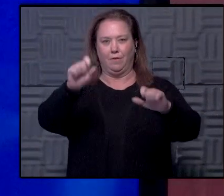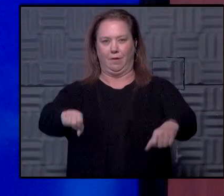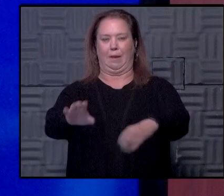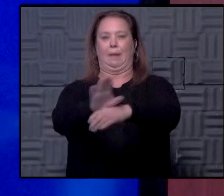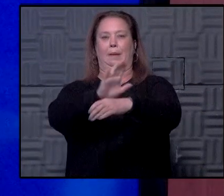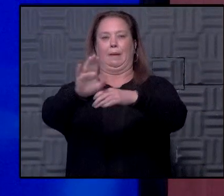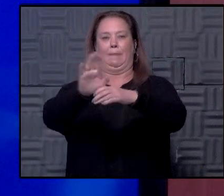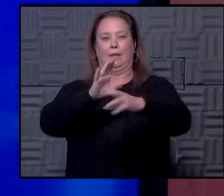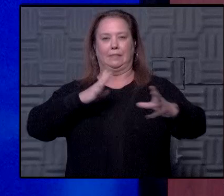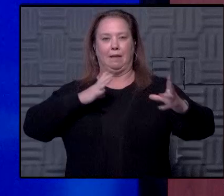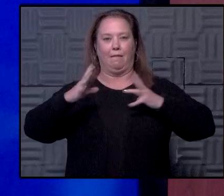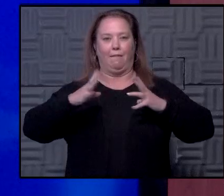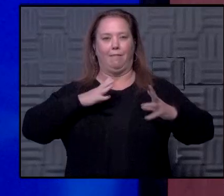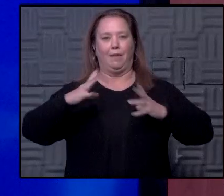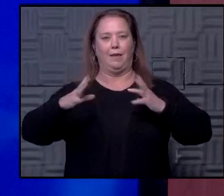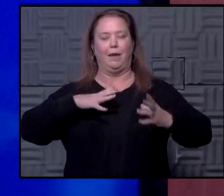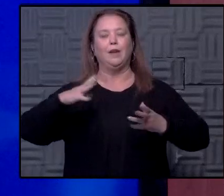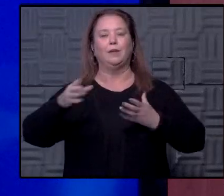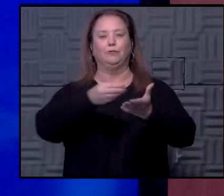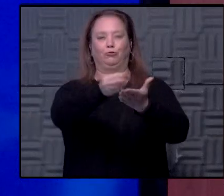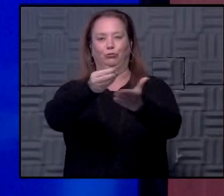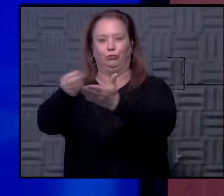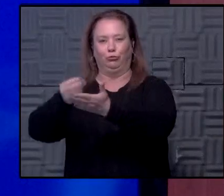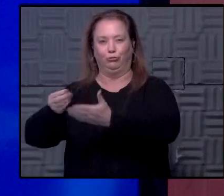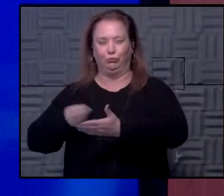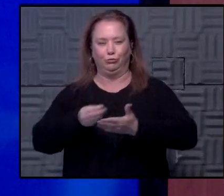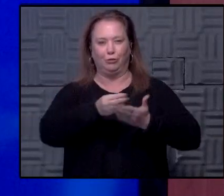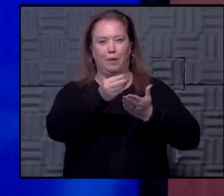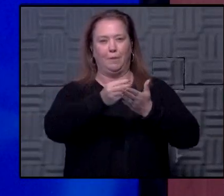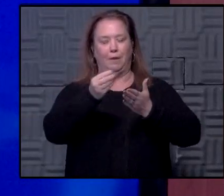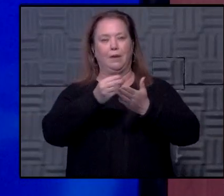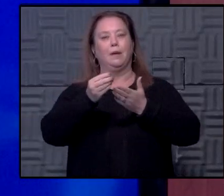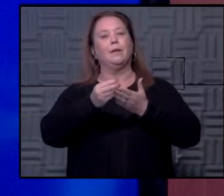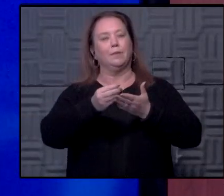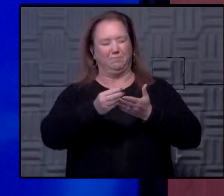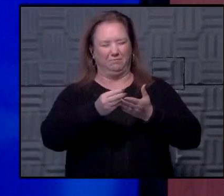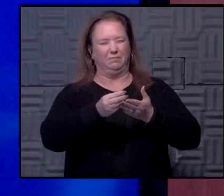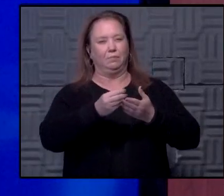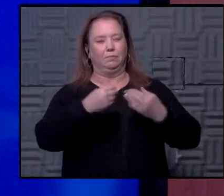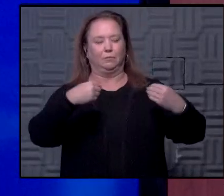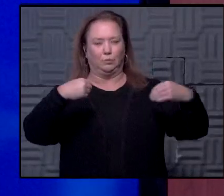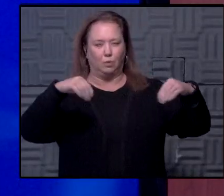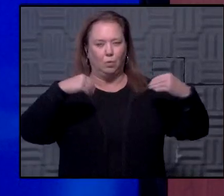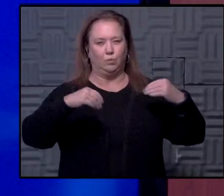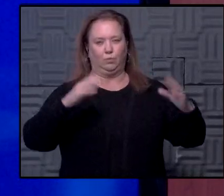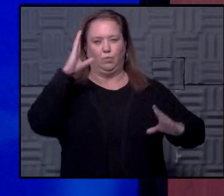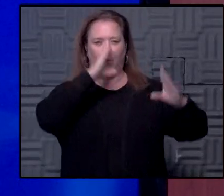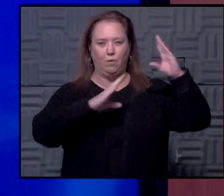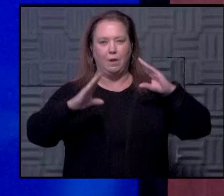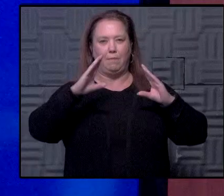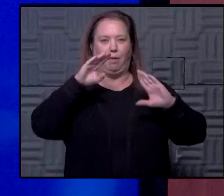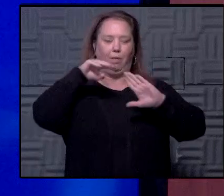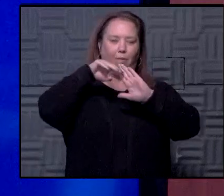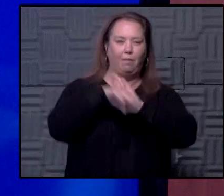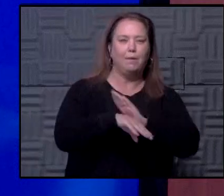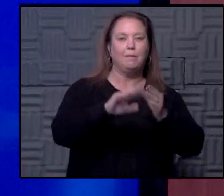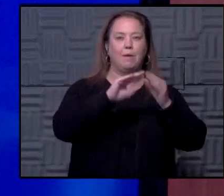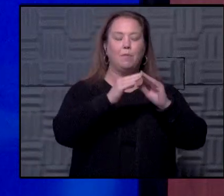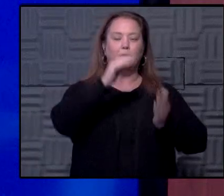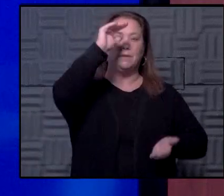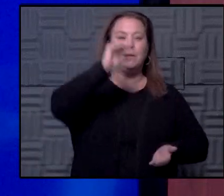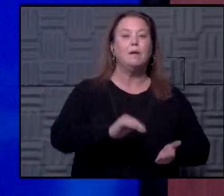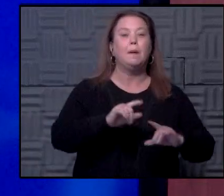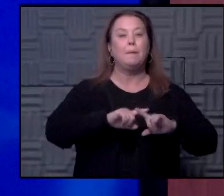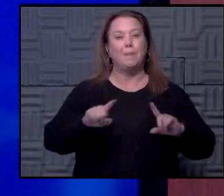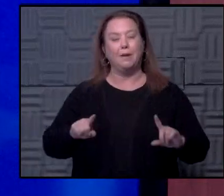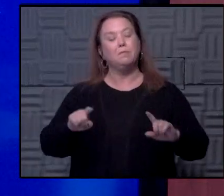busy holiday shopping weekend. We know people, the volume has been down, people are concerned, and that all makes sense. But there are